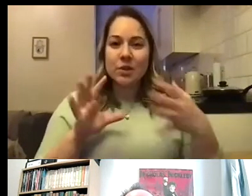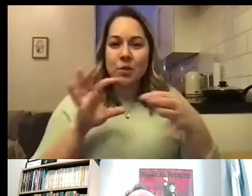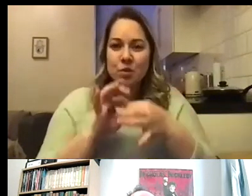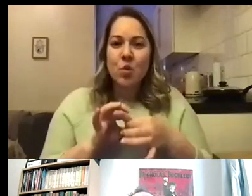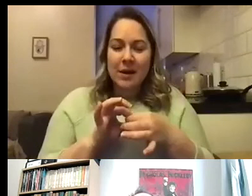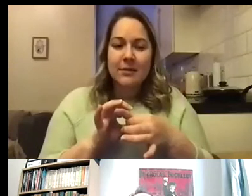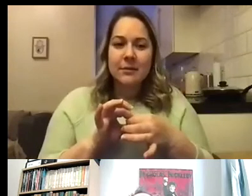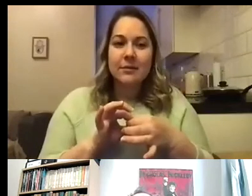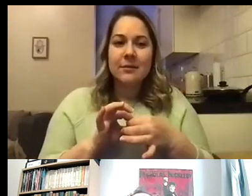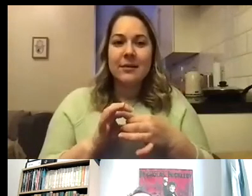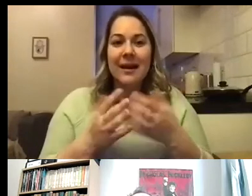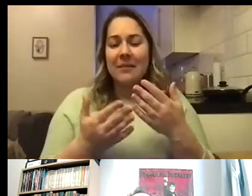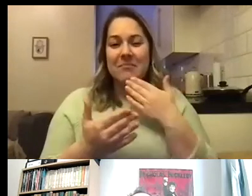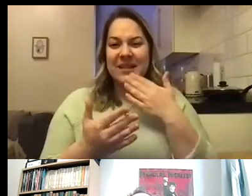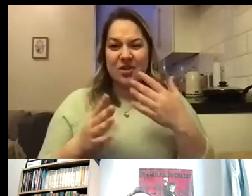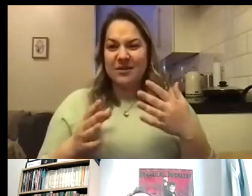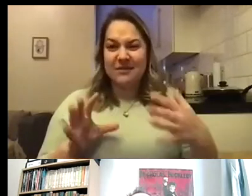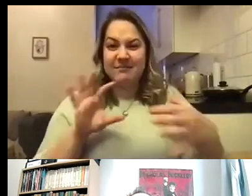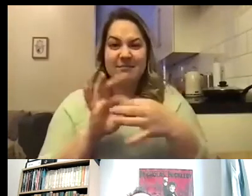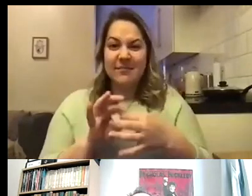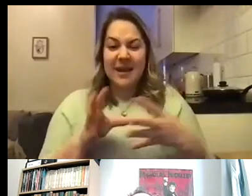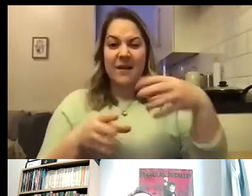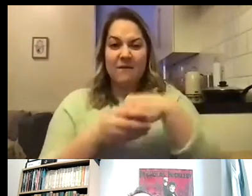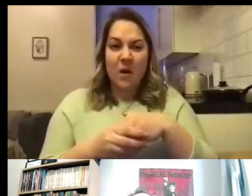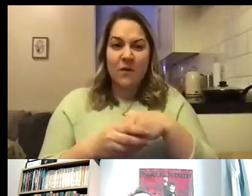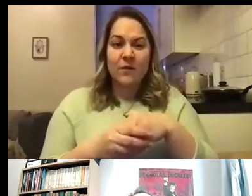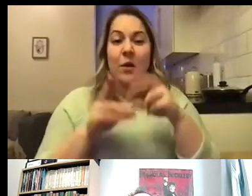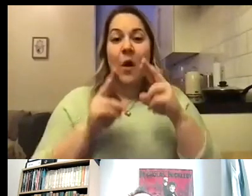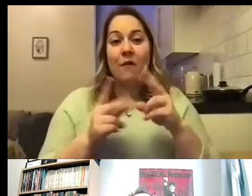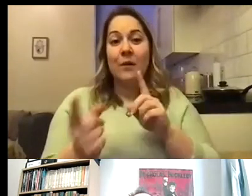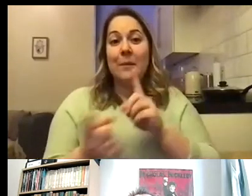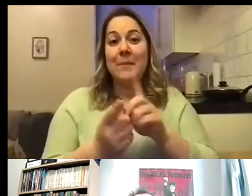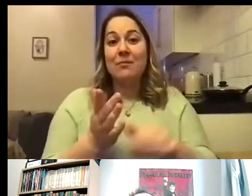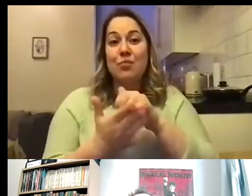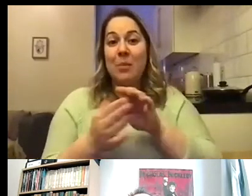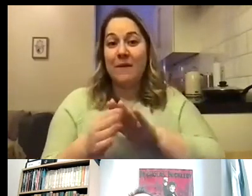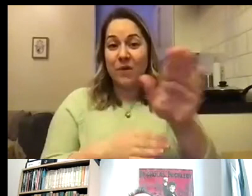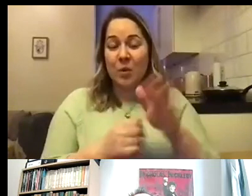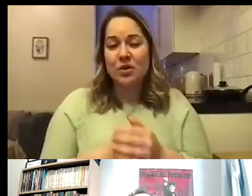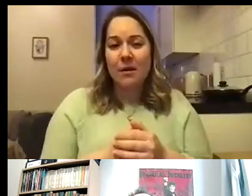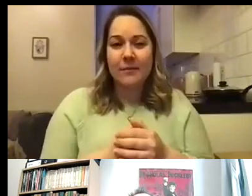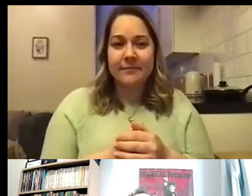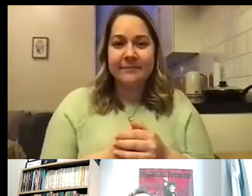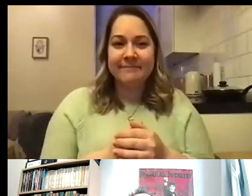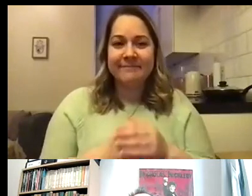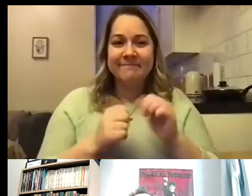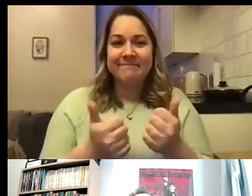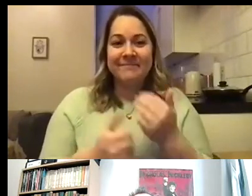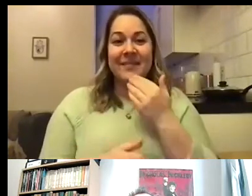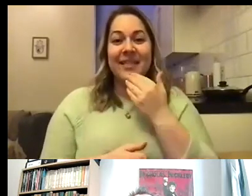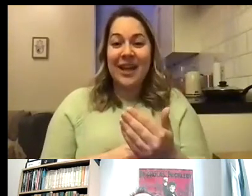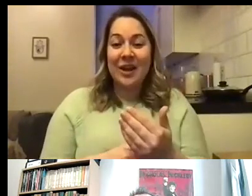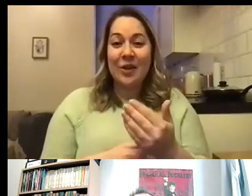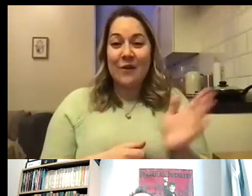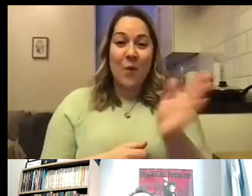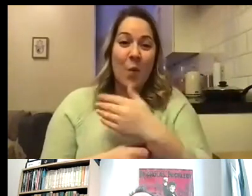And do just get involved. But until we all meet again, thank you very much. And thank you all.